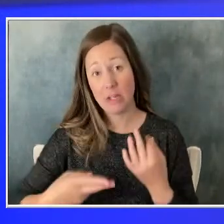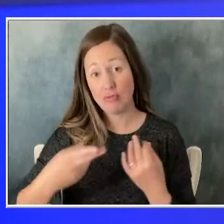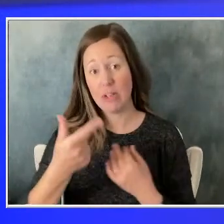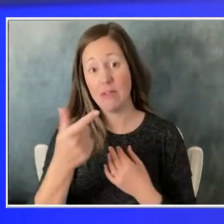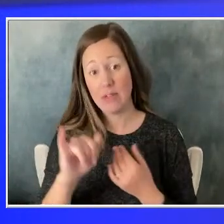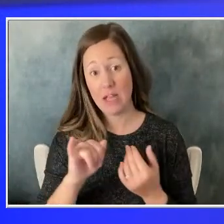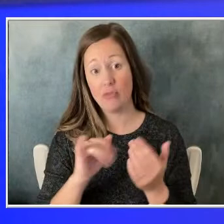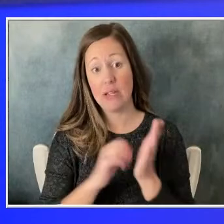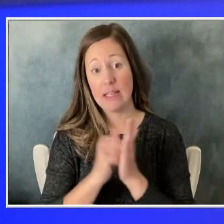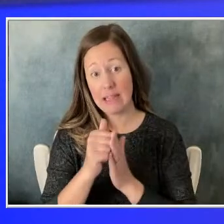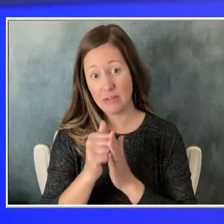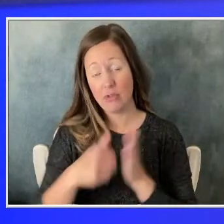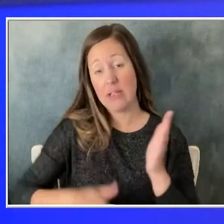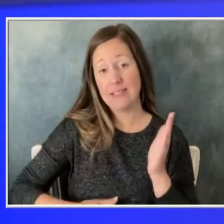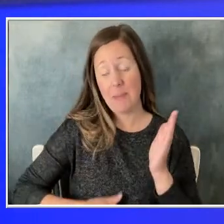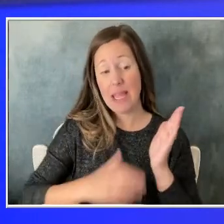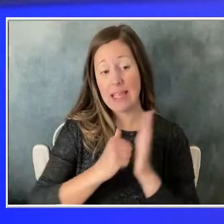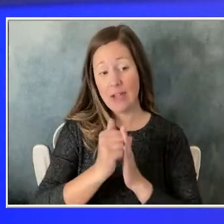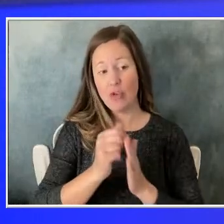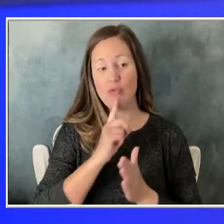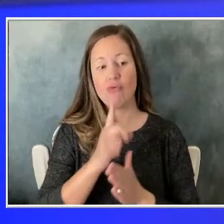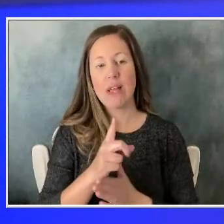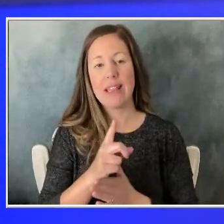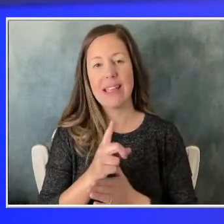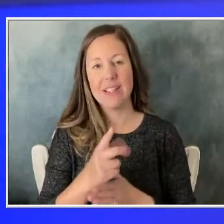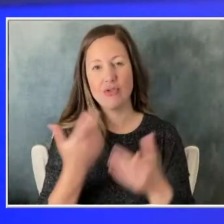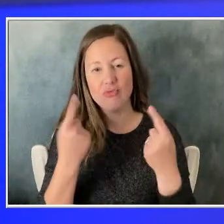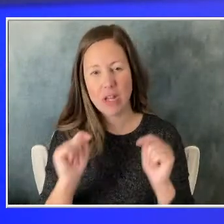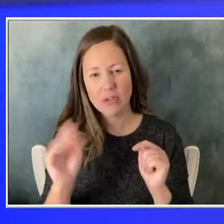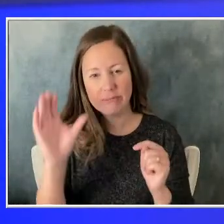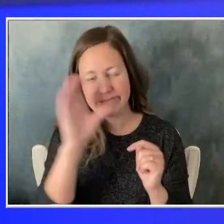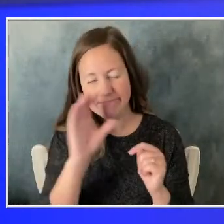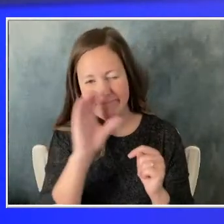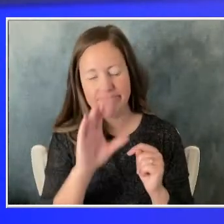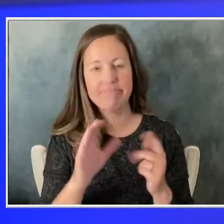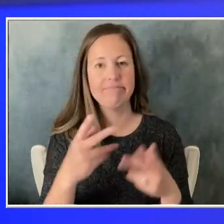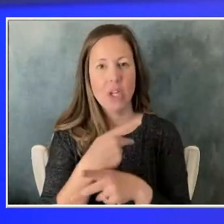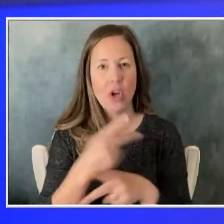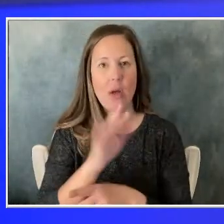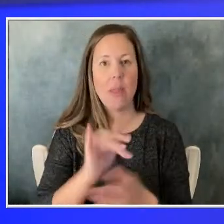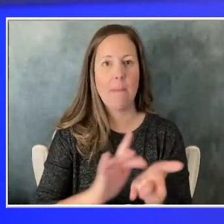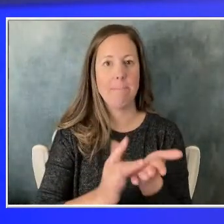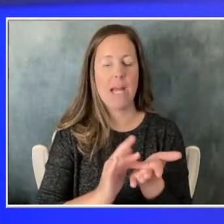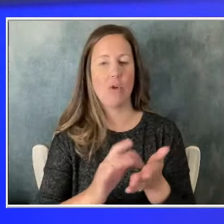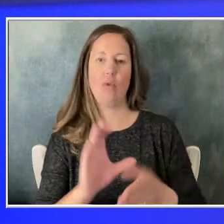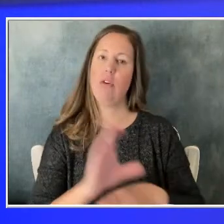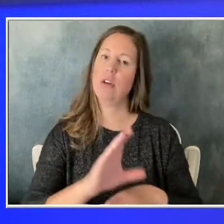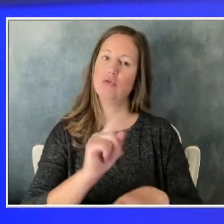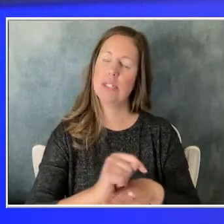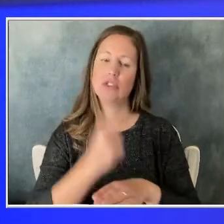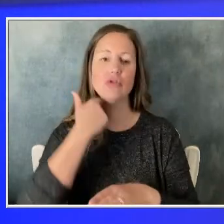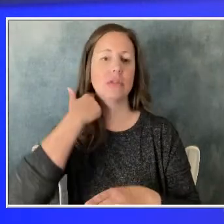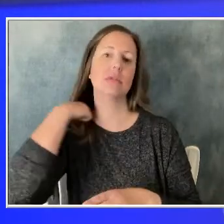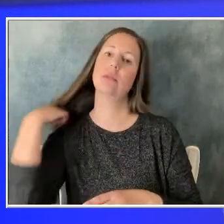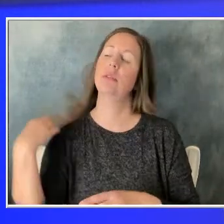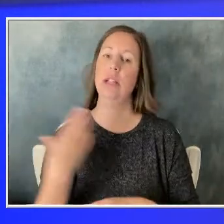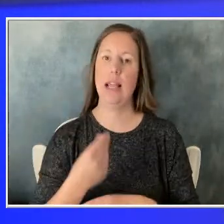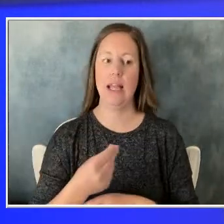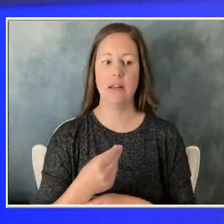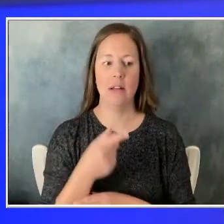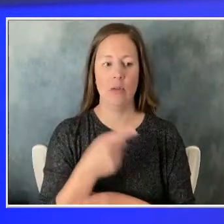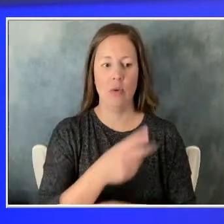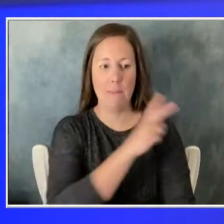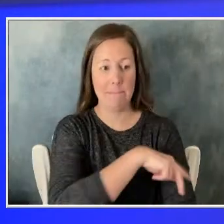cancer, looking for the medical genetic consultation, and those patients may have a family history of